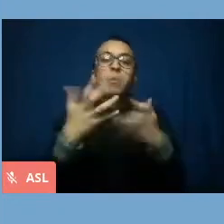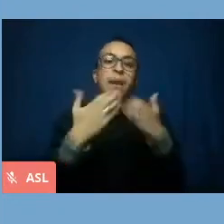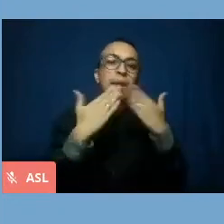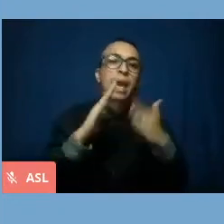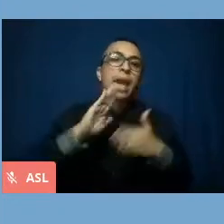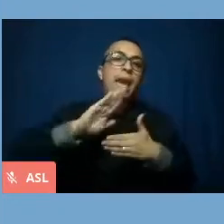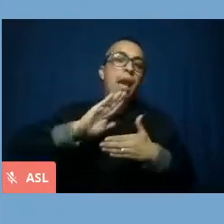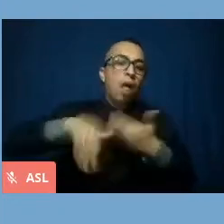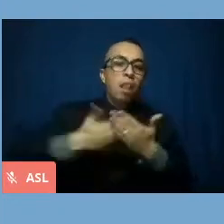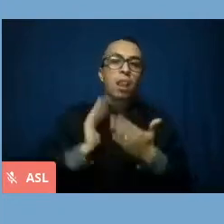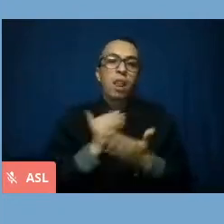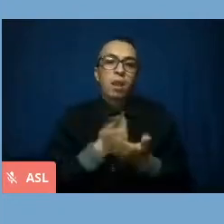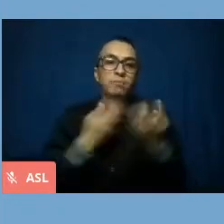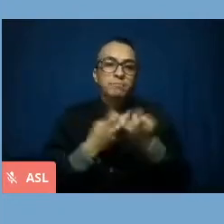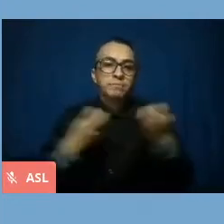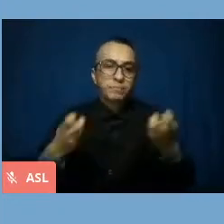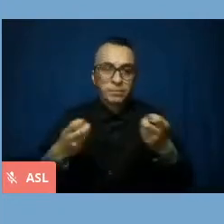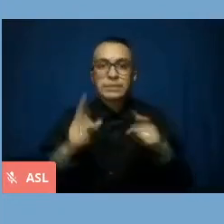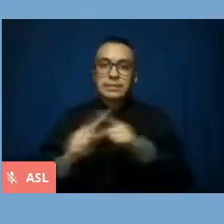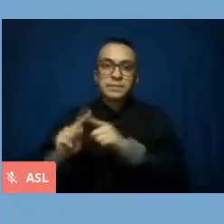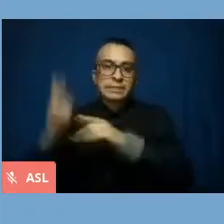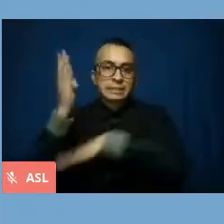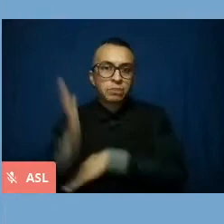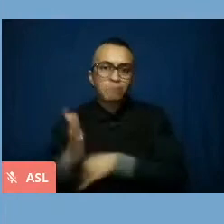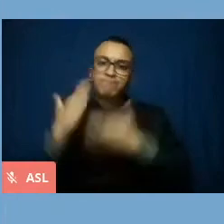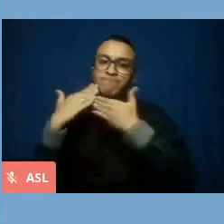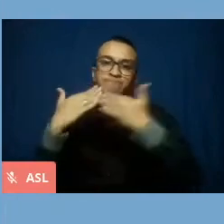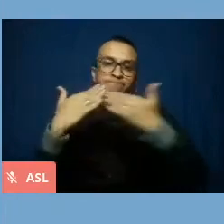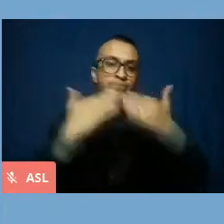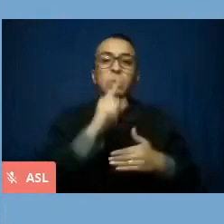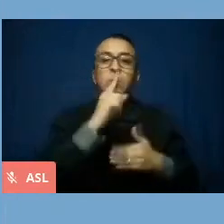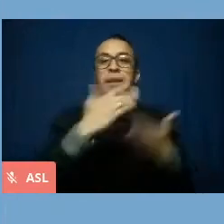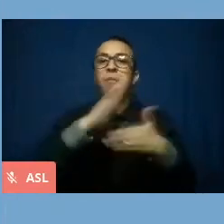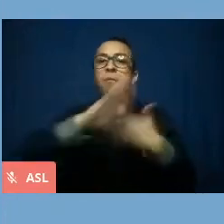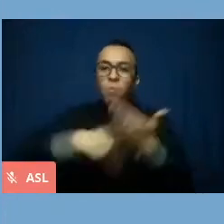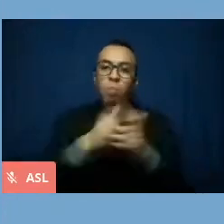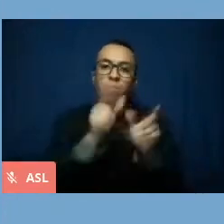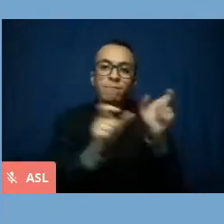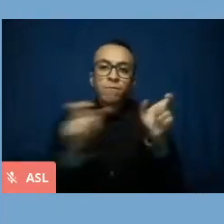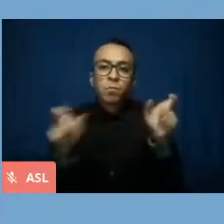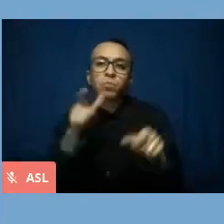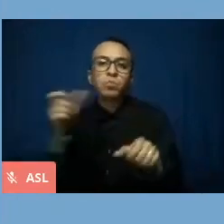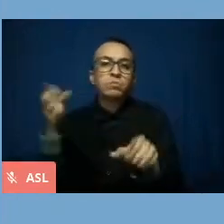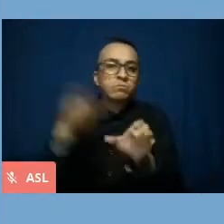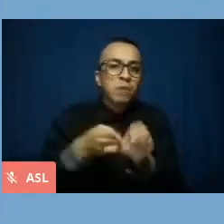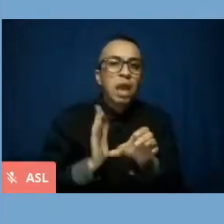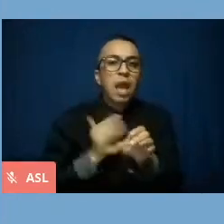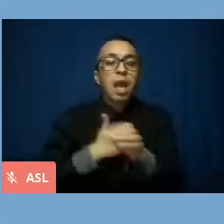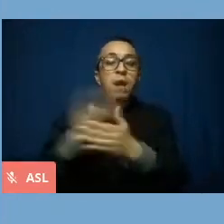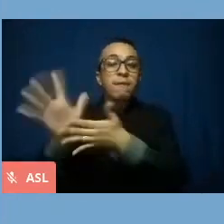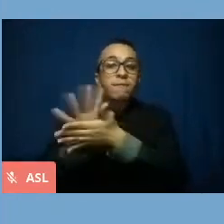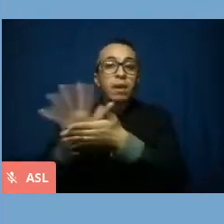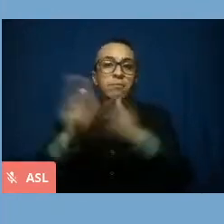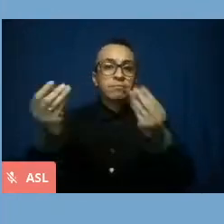morning plenary session speakers, and really thank all the folks who participated in our video to give us an update on where they are.